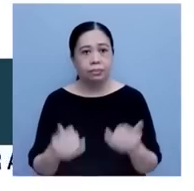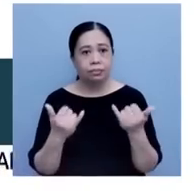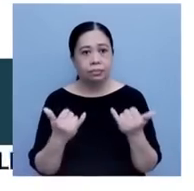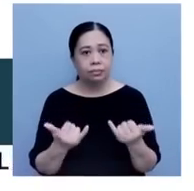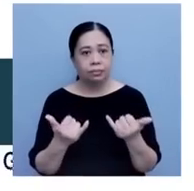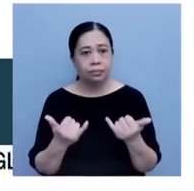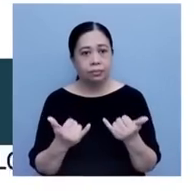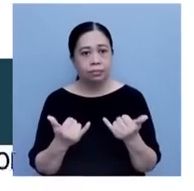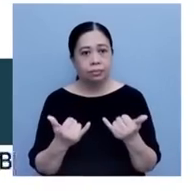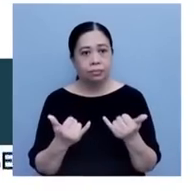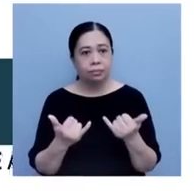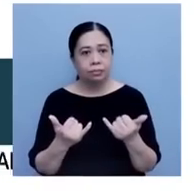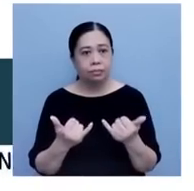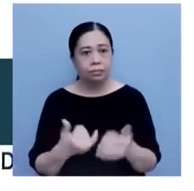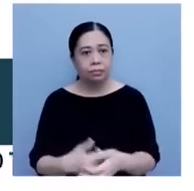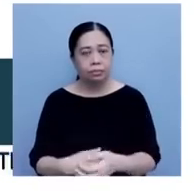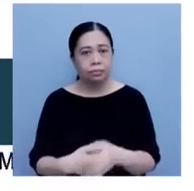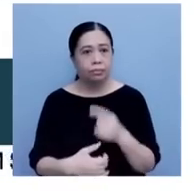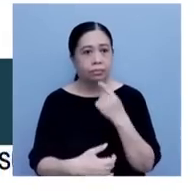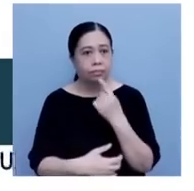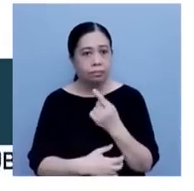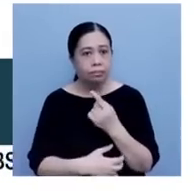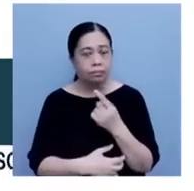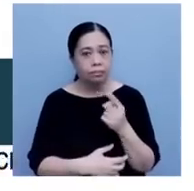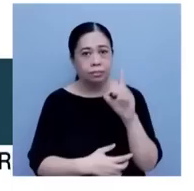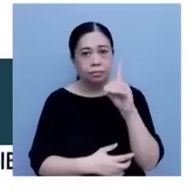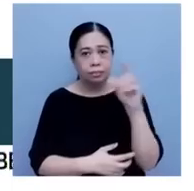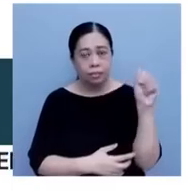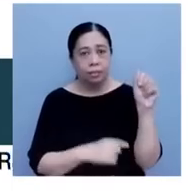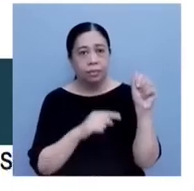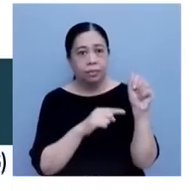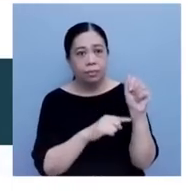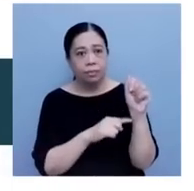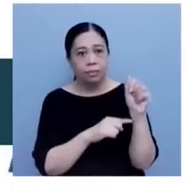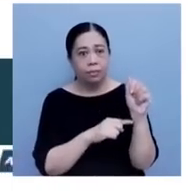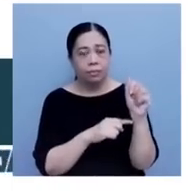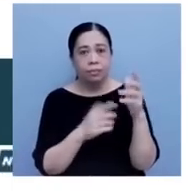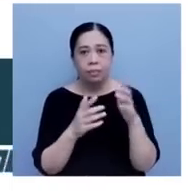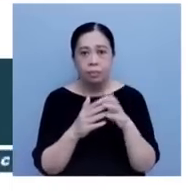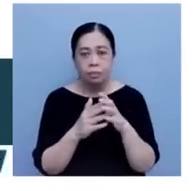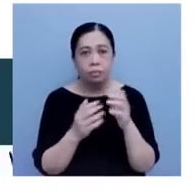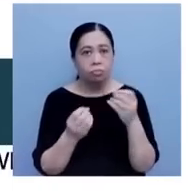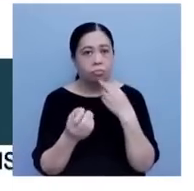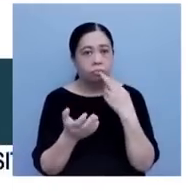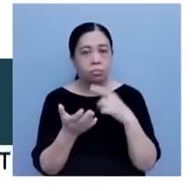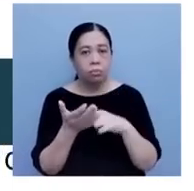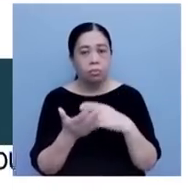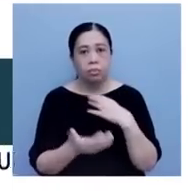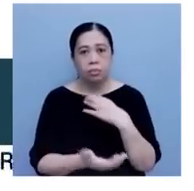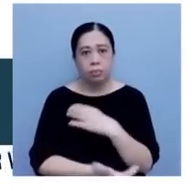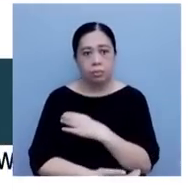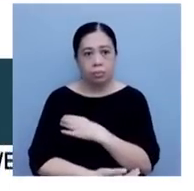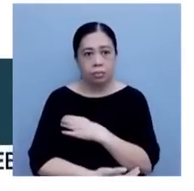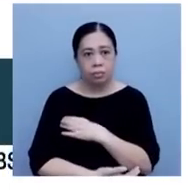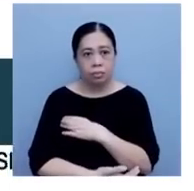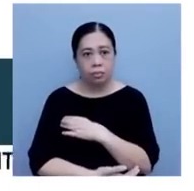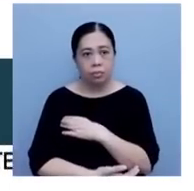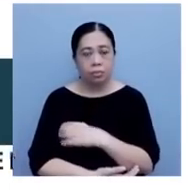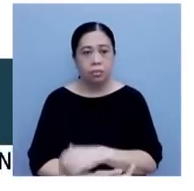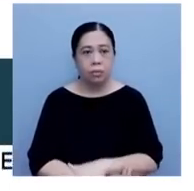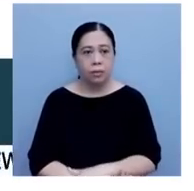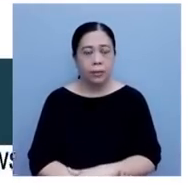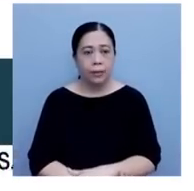there could be, according to the DA, as reported to Congress,